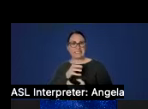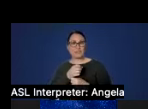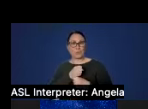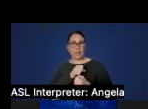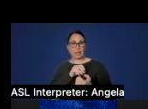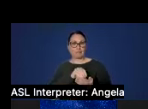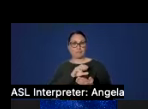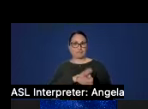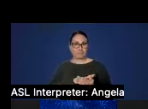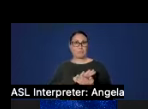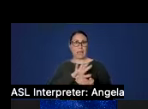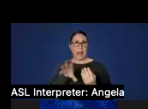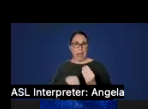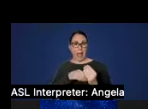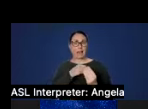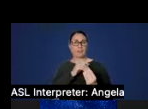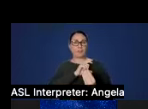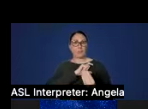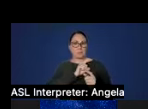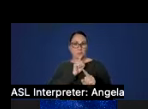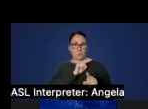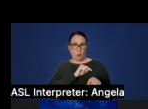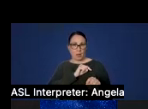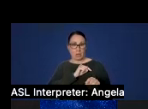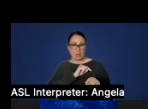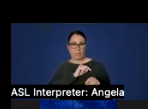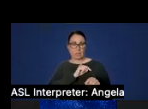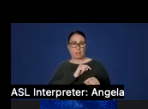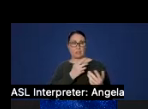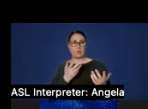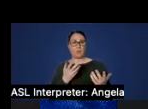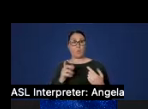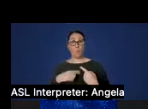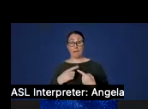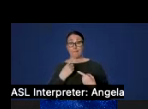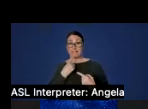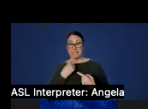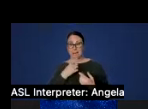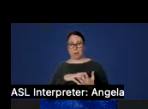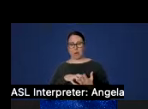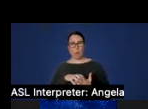their police report. And so what I'm saying when I said about a week report,